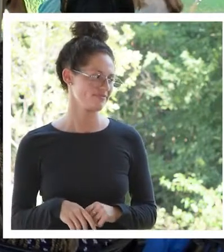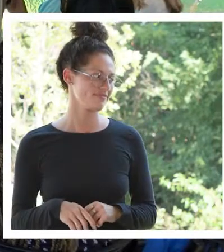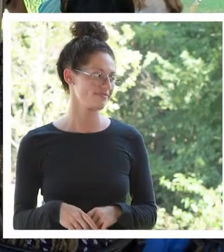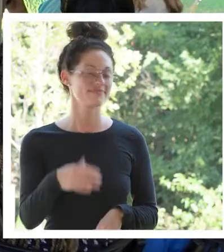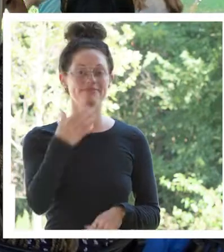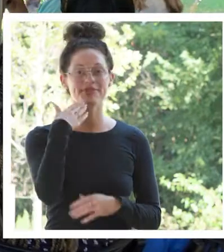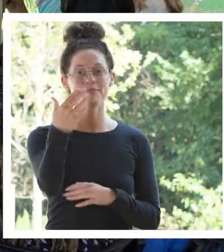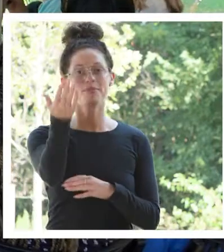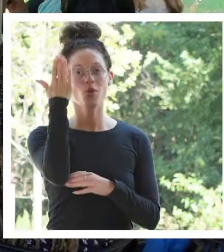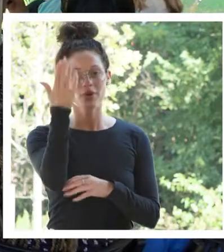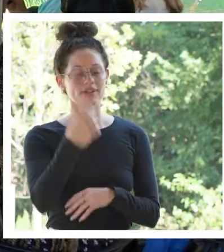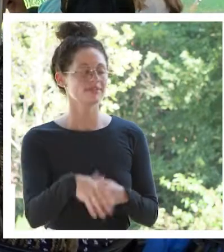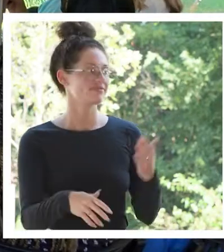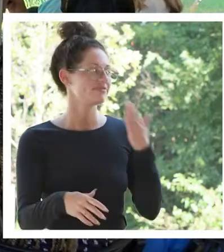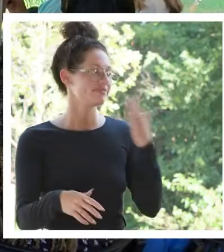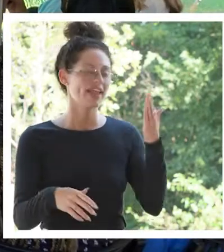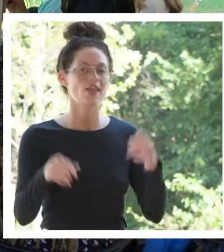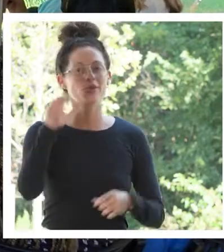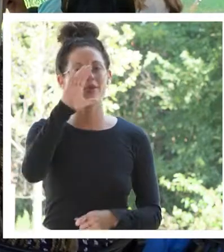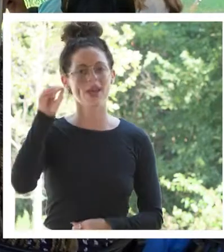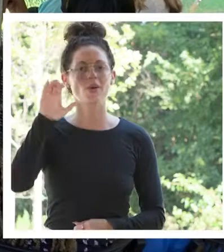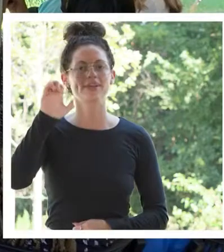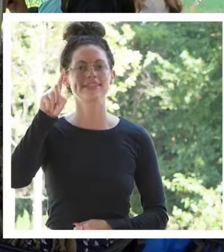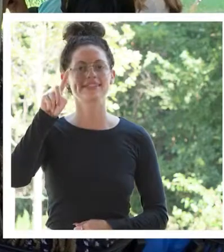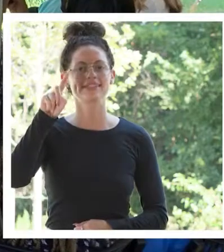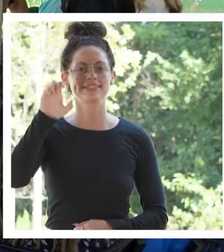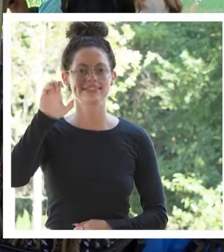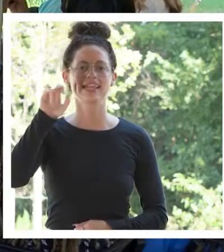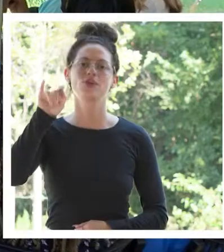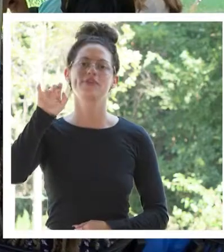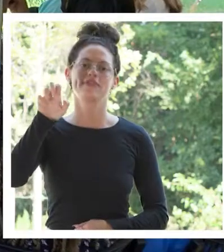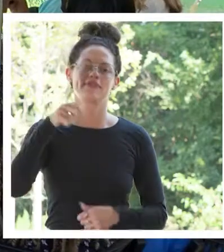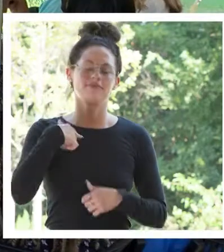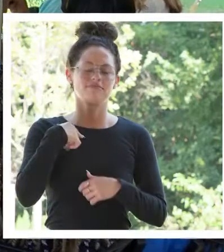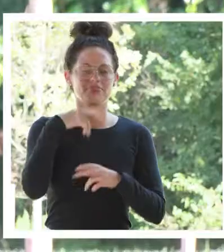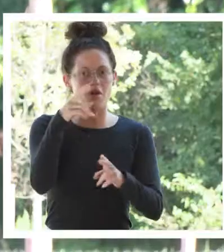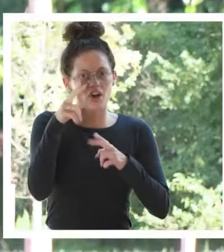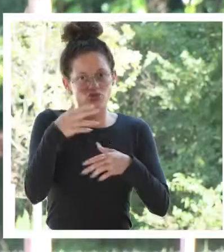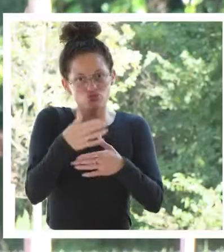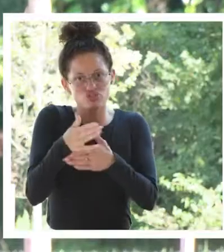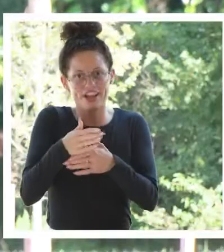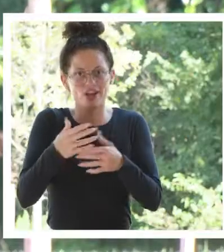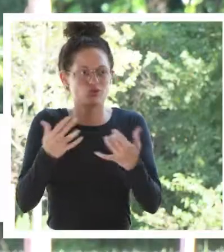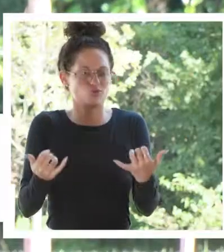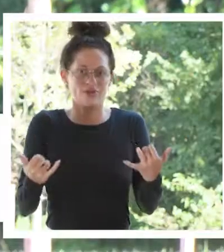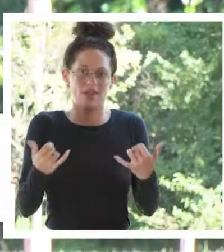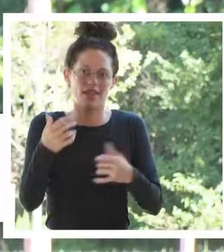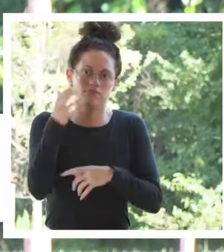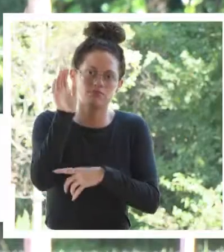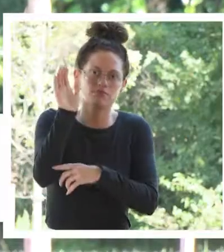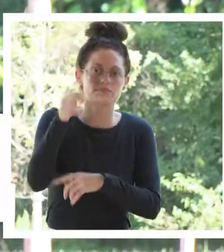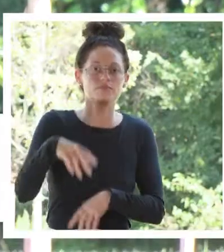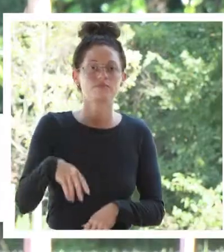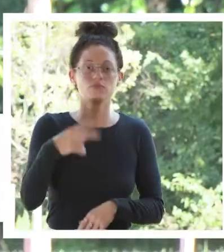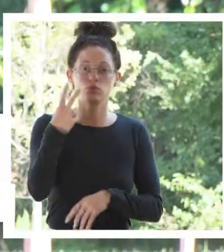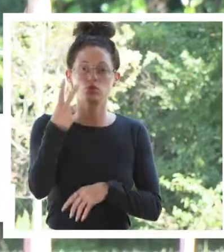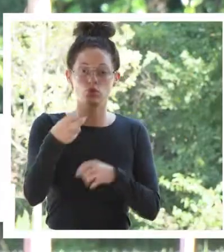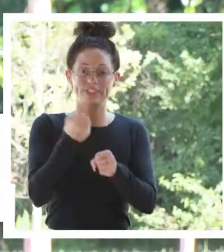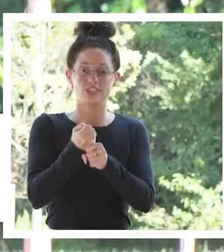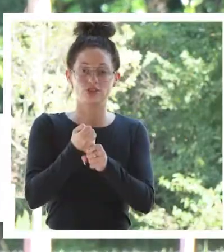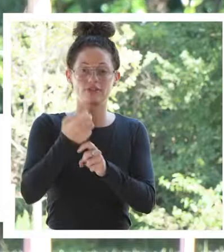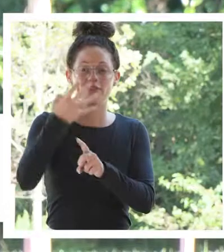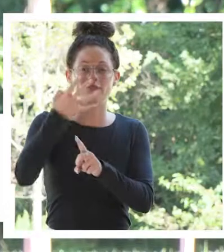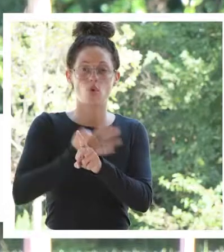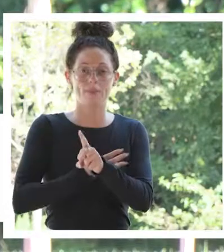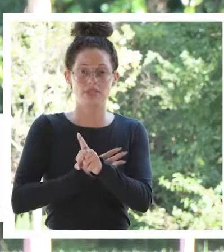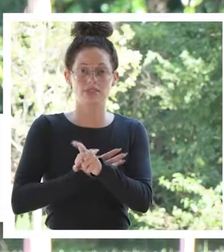Good morning. Thank you, County Executive, for letting us come and share in this opportunity. I really appreciate that a lot. 2 years, 4 months, 7 days